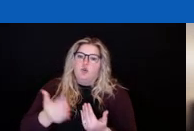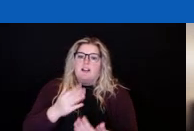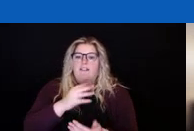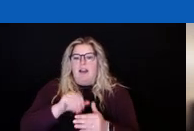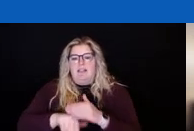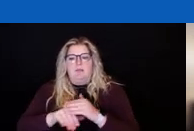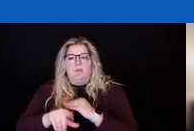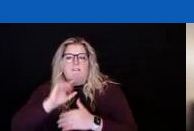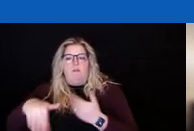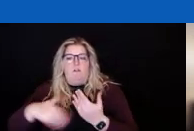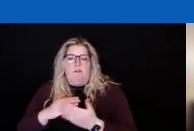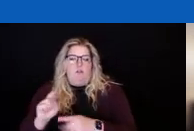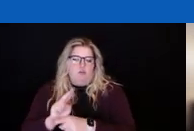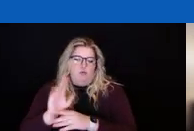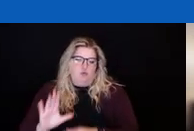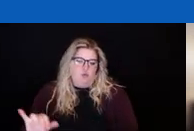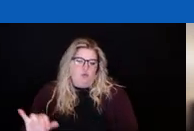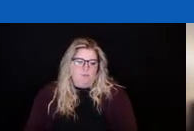all users as possible.